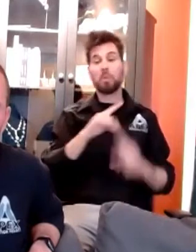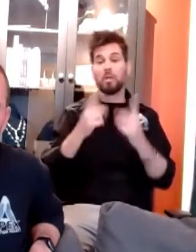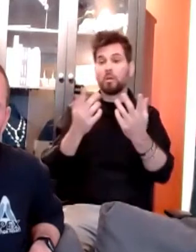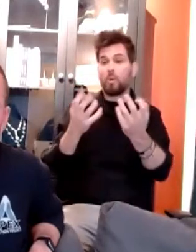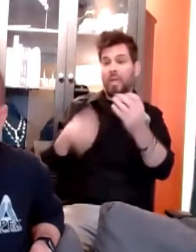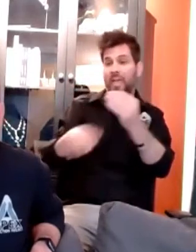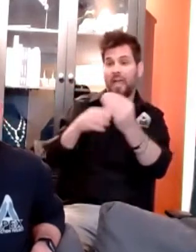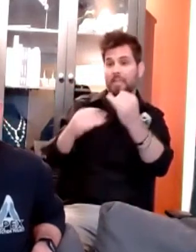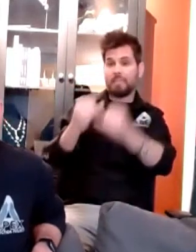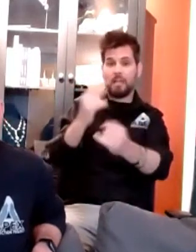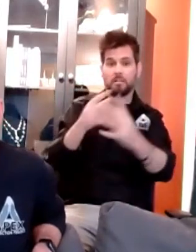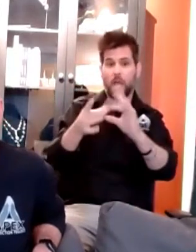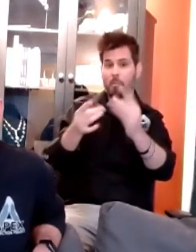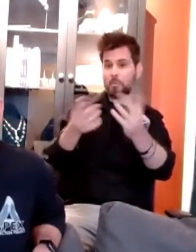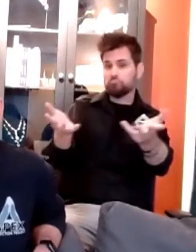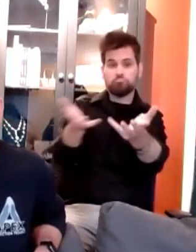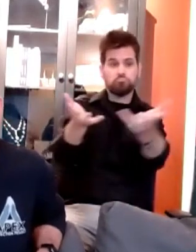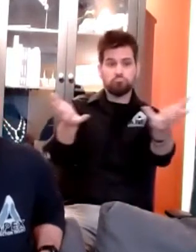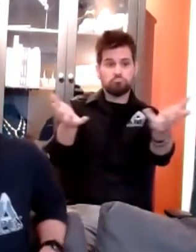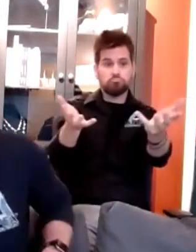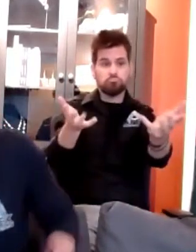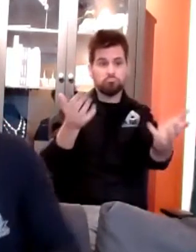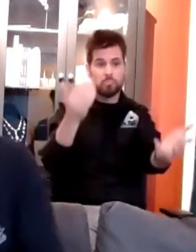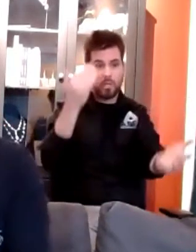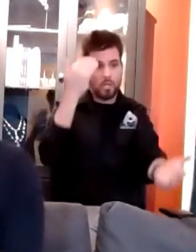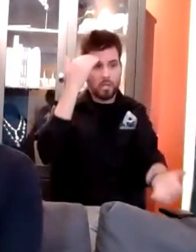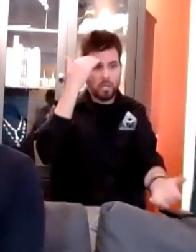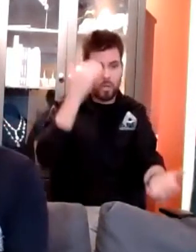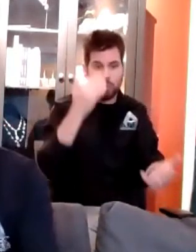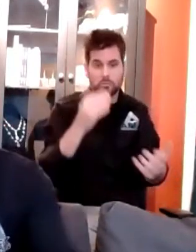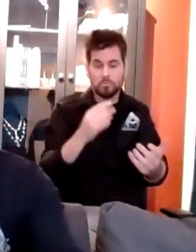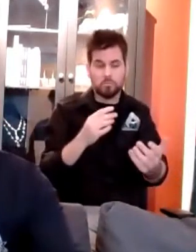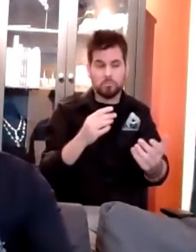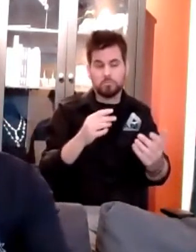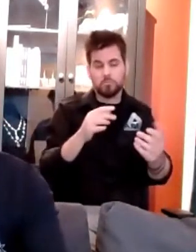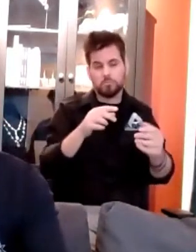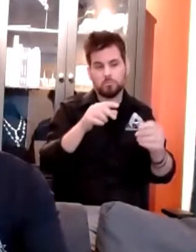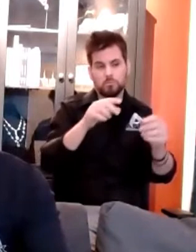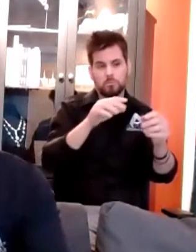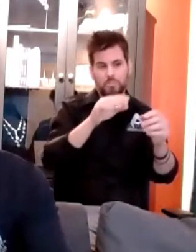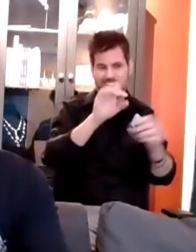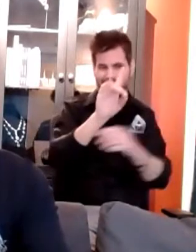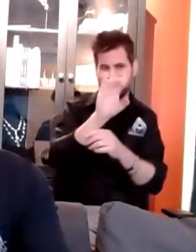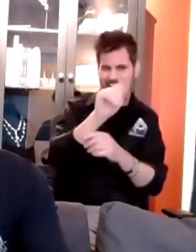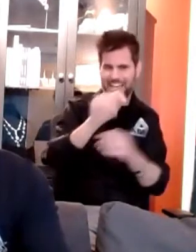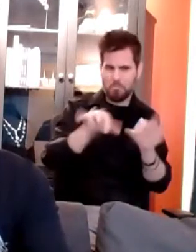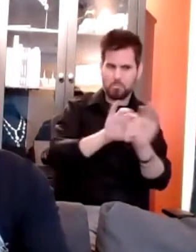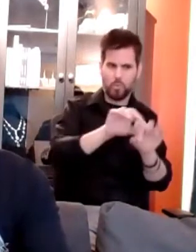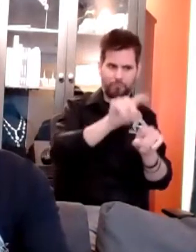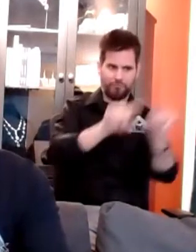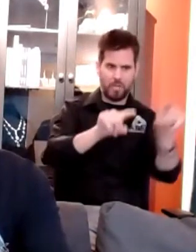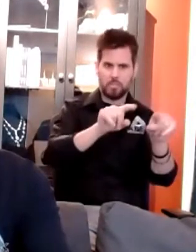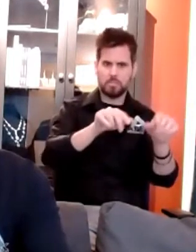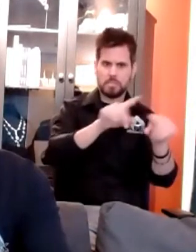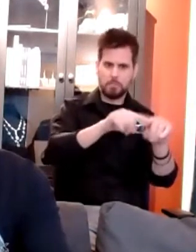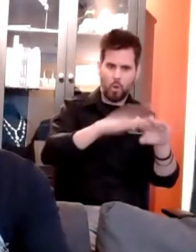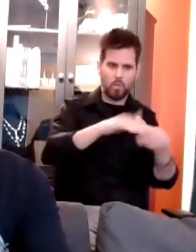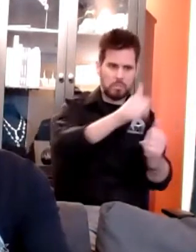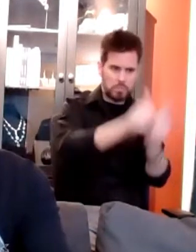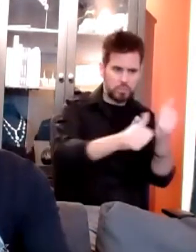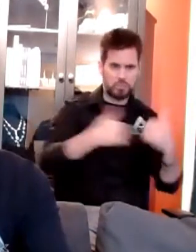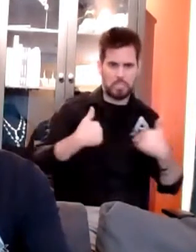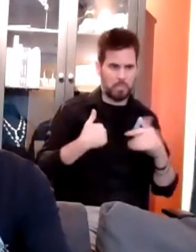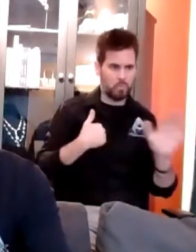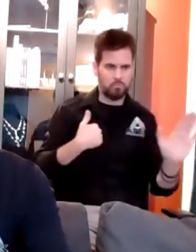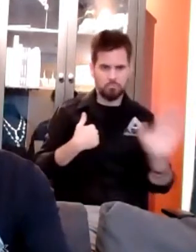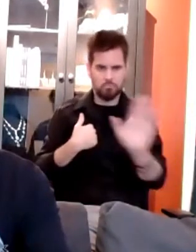final comments? I mean, I know it must be it has to vary by animal, correct? So it's just a matter of paying attention and having some